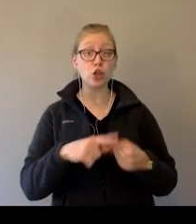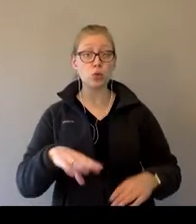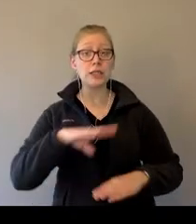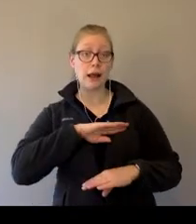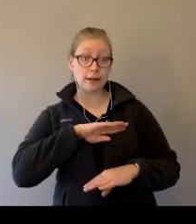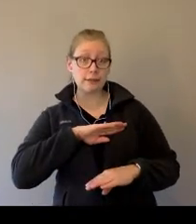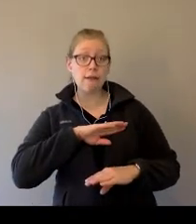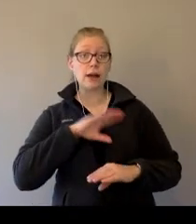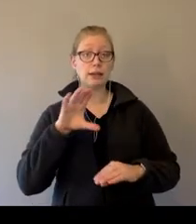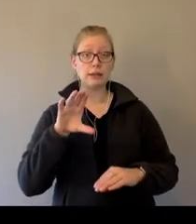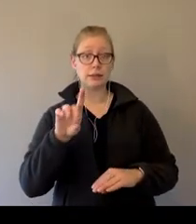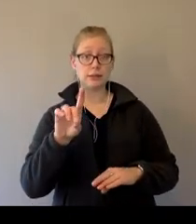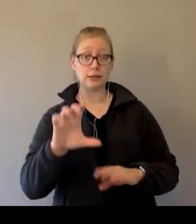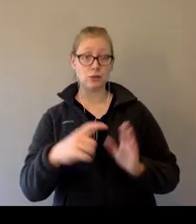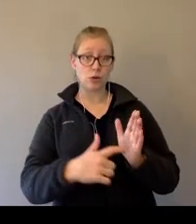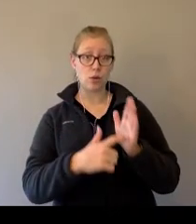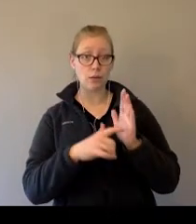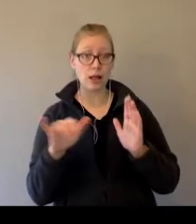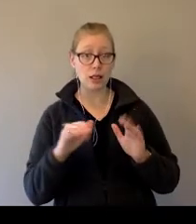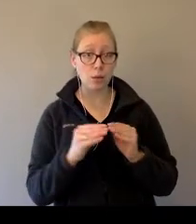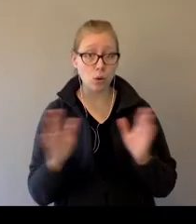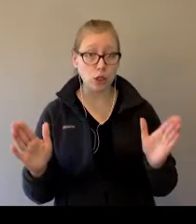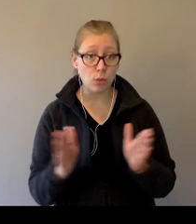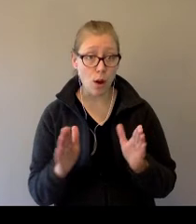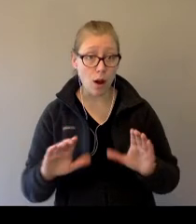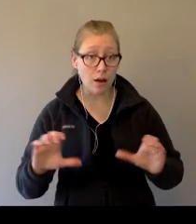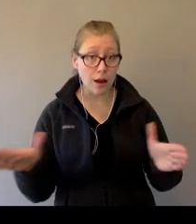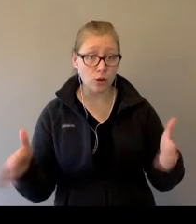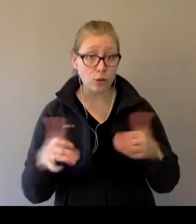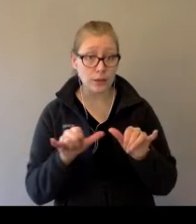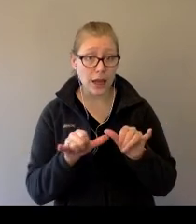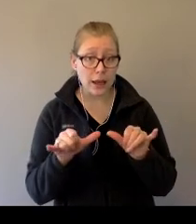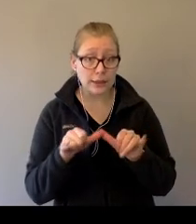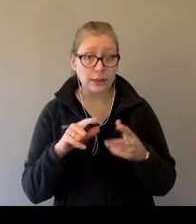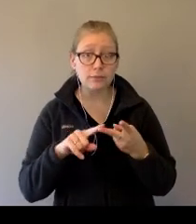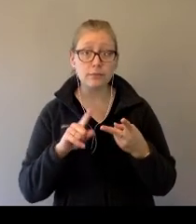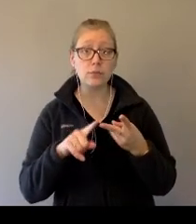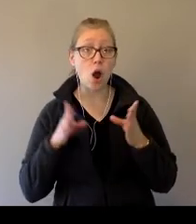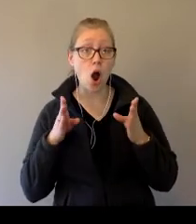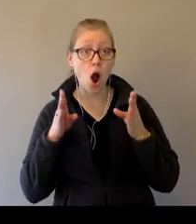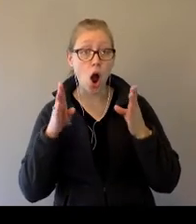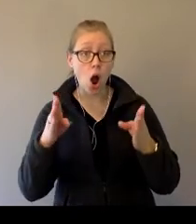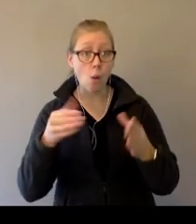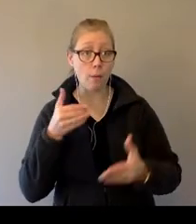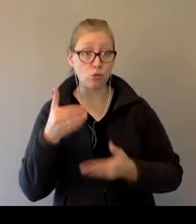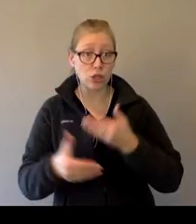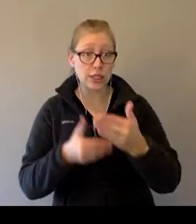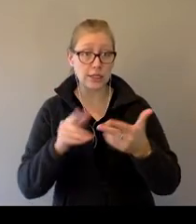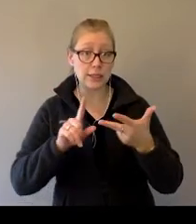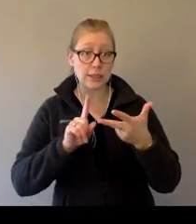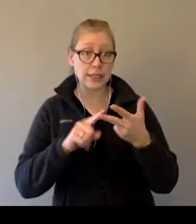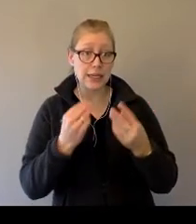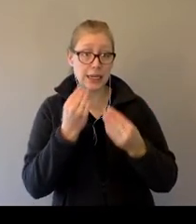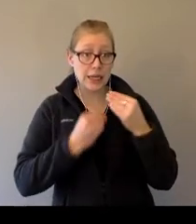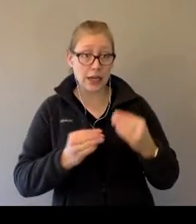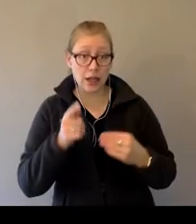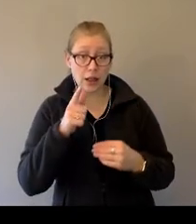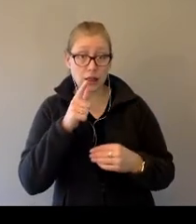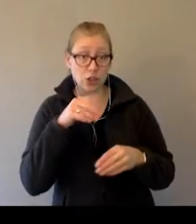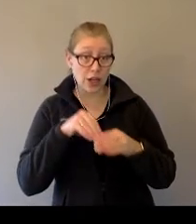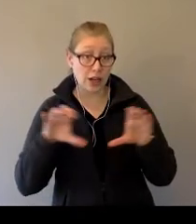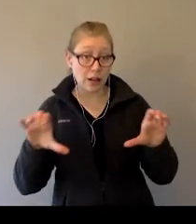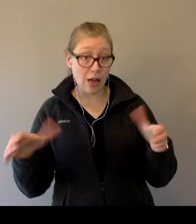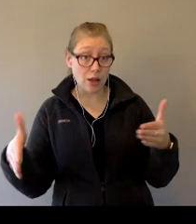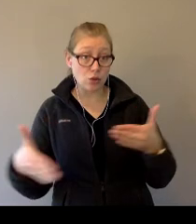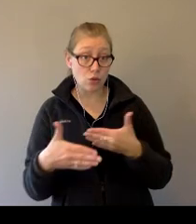CDC requirements, such as smaller classroom sizes, hallway procedures, and eating lunches in a classroom instead of